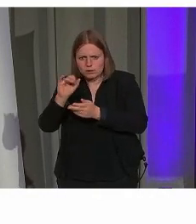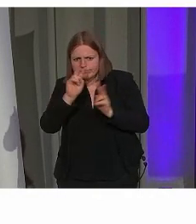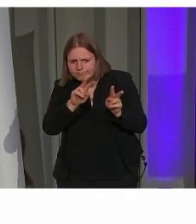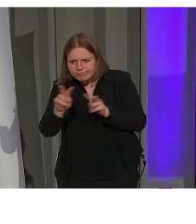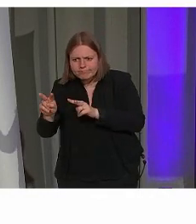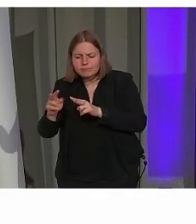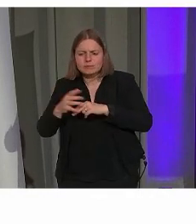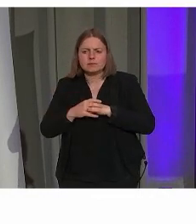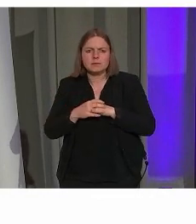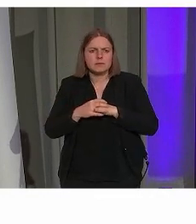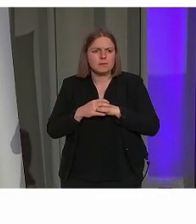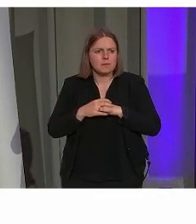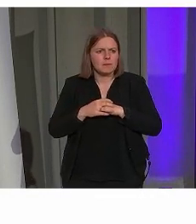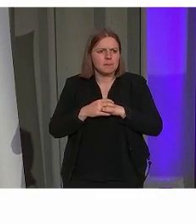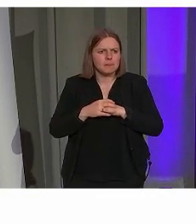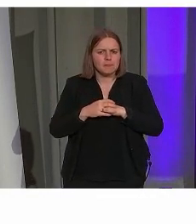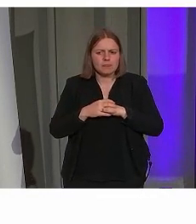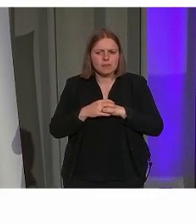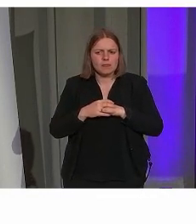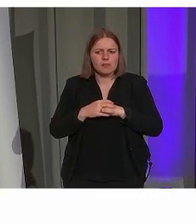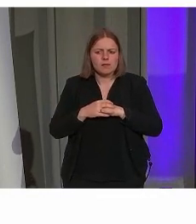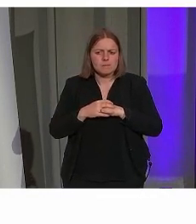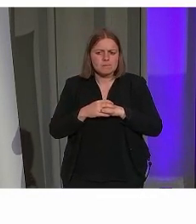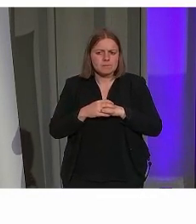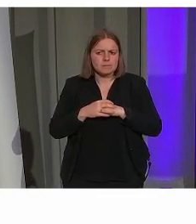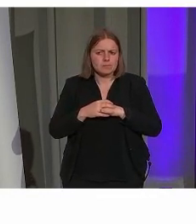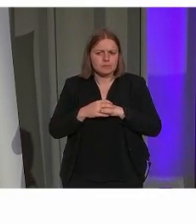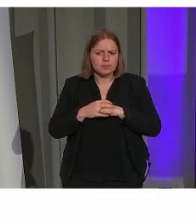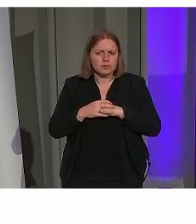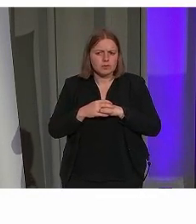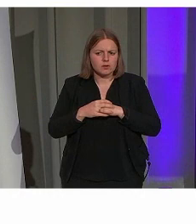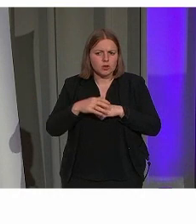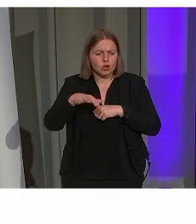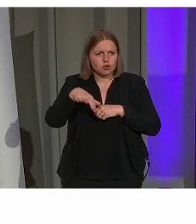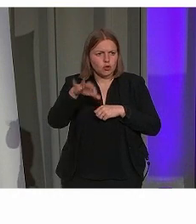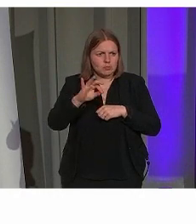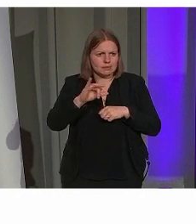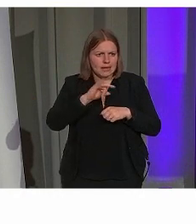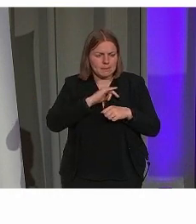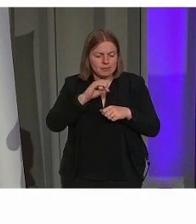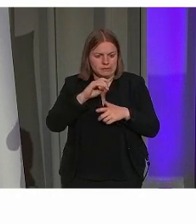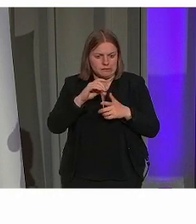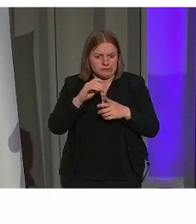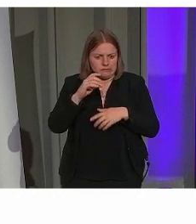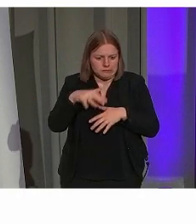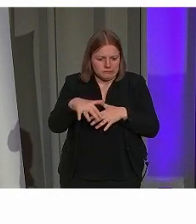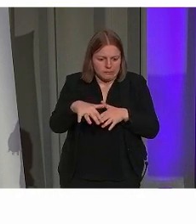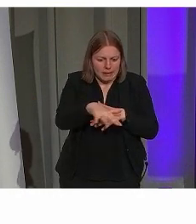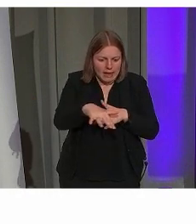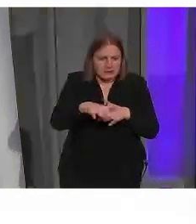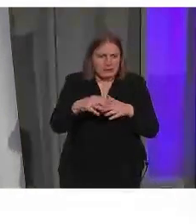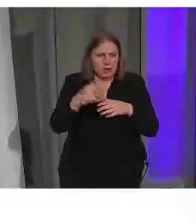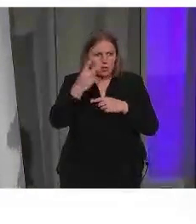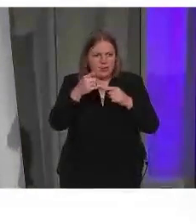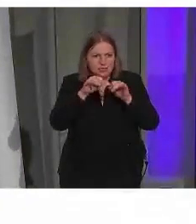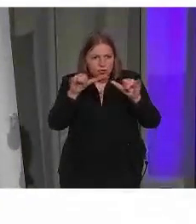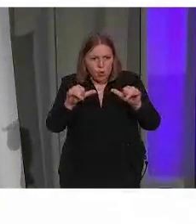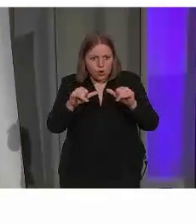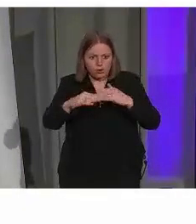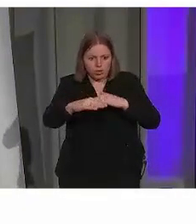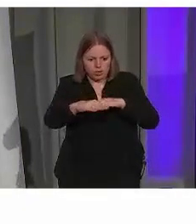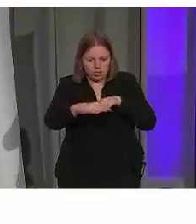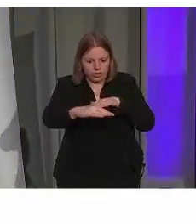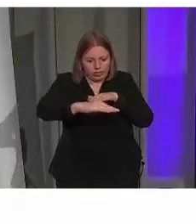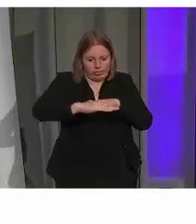One of the critical accessibility points of the area where the pavements change. In general, it's